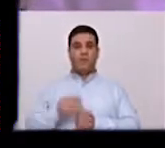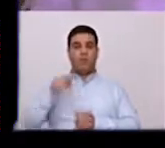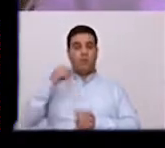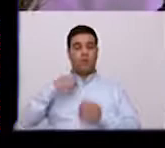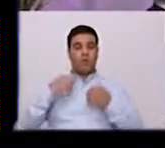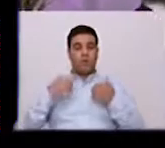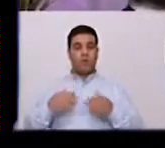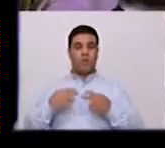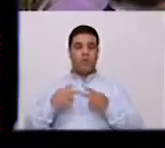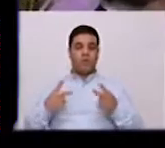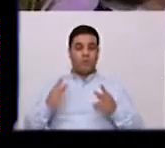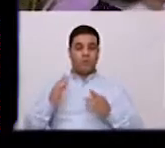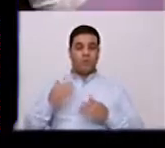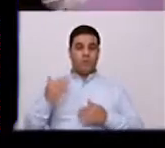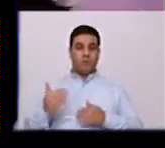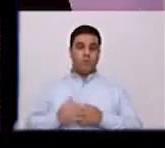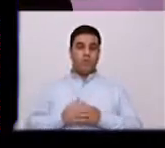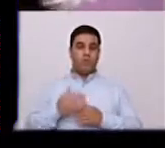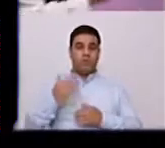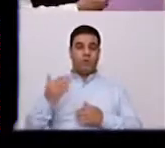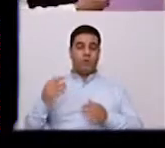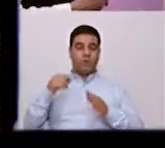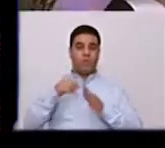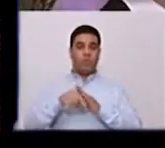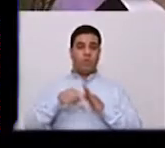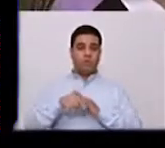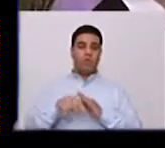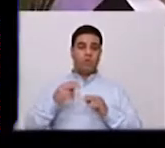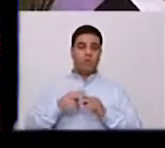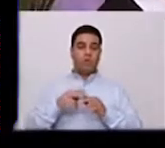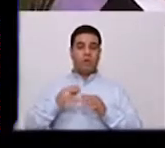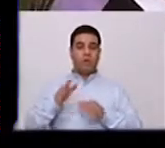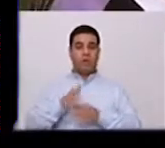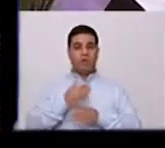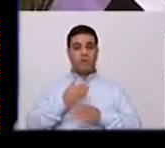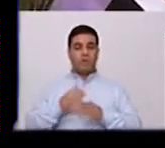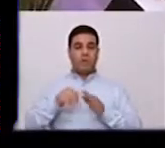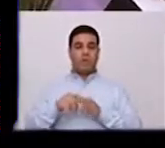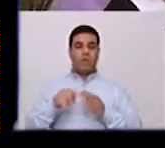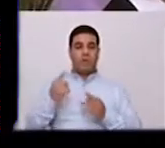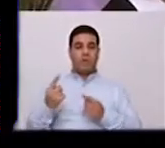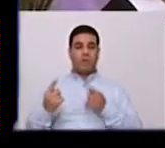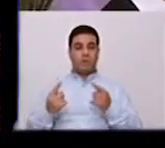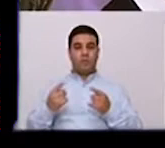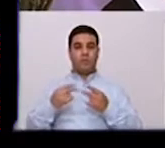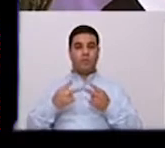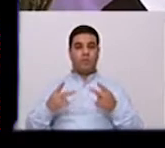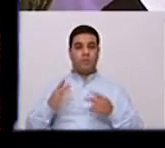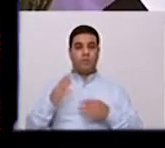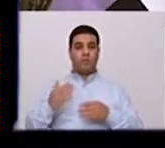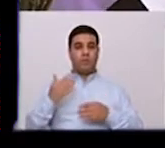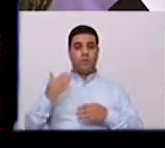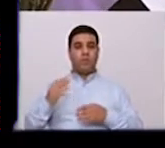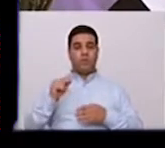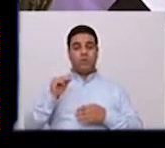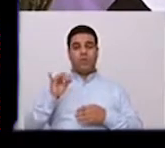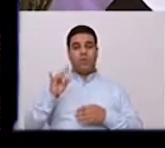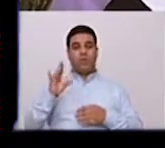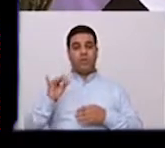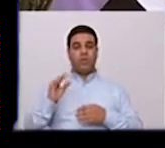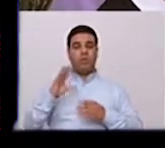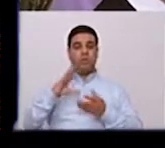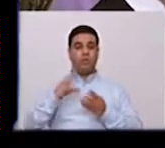organizm hosil bo'ladi. Demak, ular o'rtasidagi ajralish nisbati birga birni tashkil etadi. Ya'ni ular jinsi bo'yicha